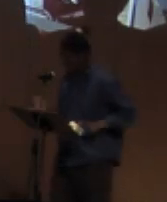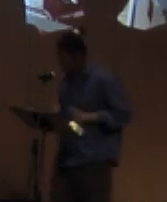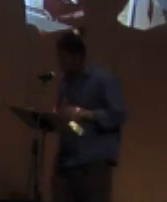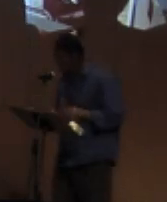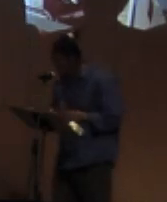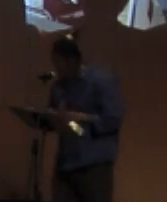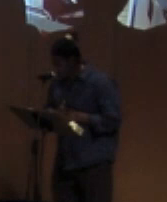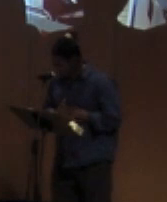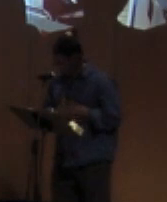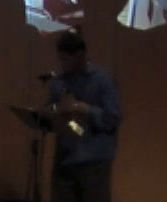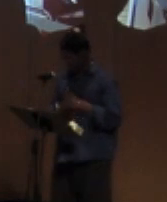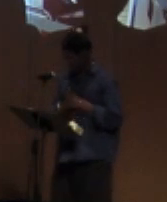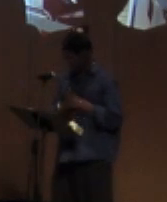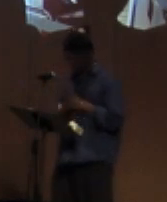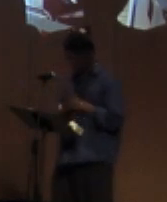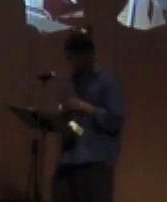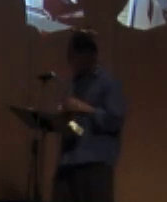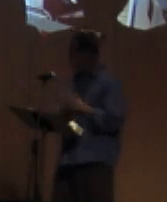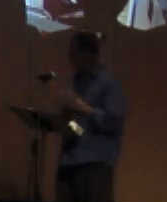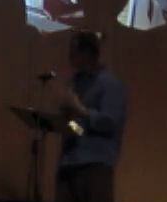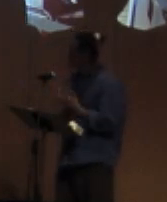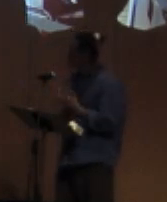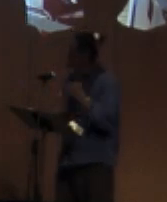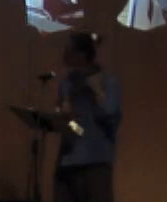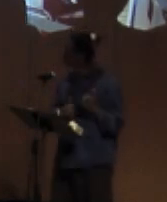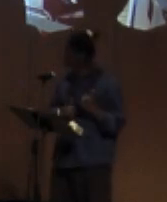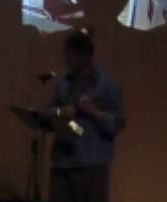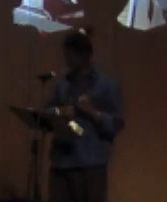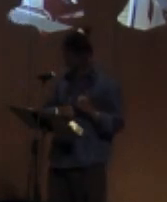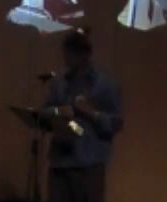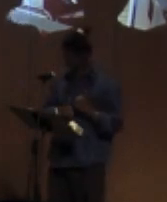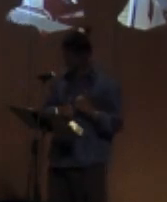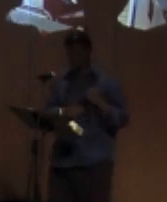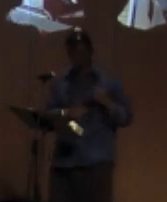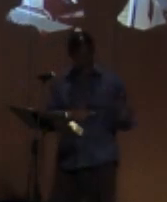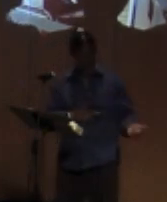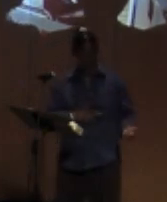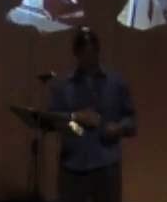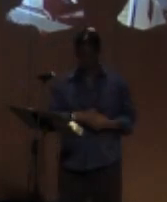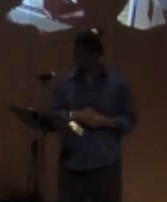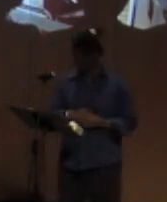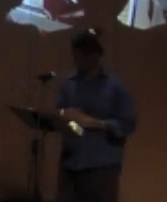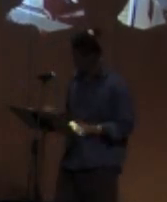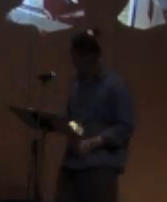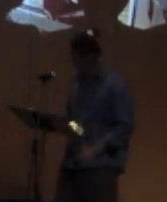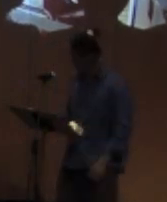coming okay I'm going